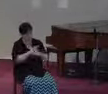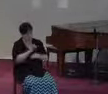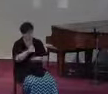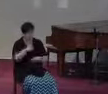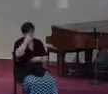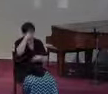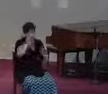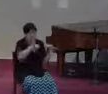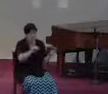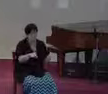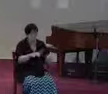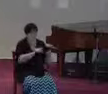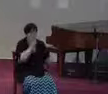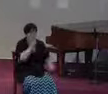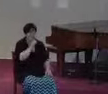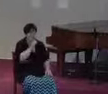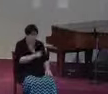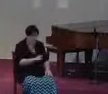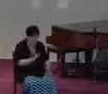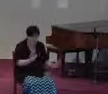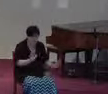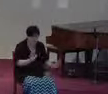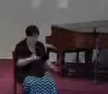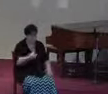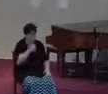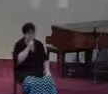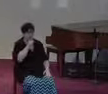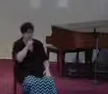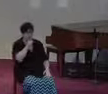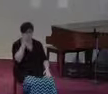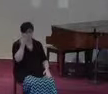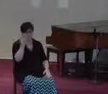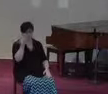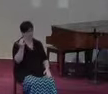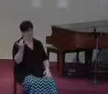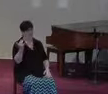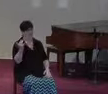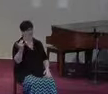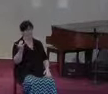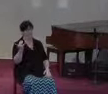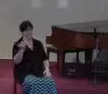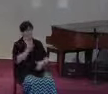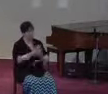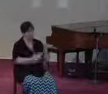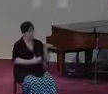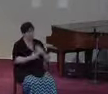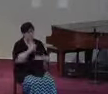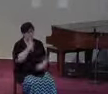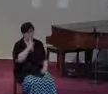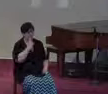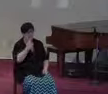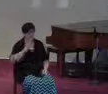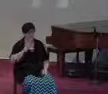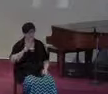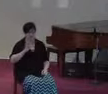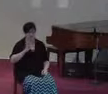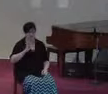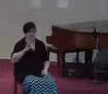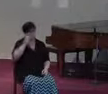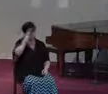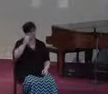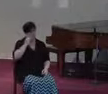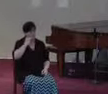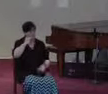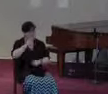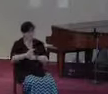sure. I'm not sure why. Some say that his mother's sister, Mary, the wife